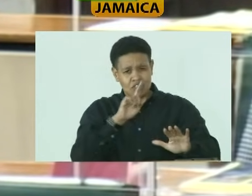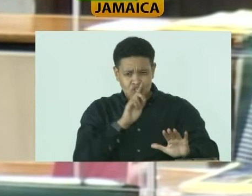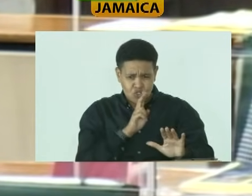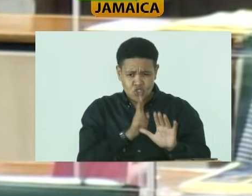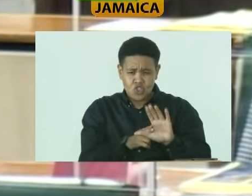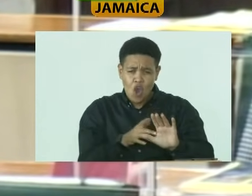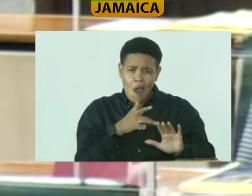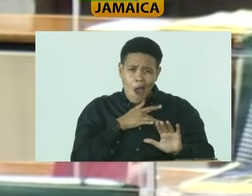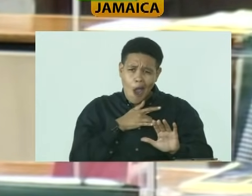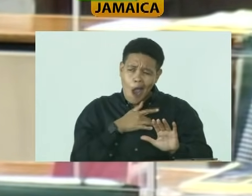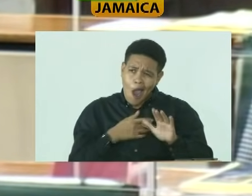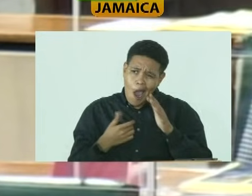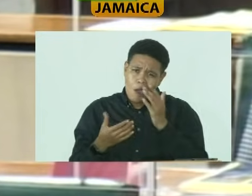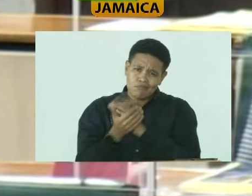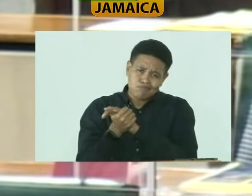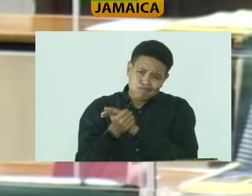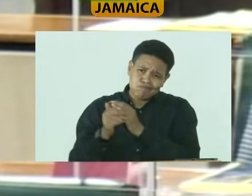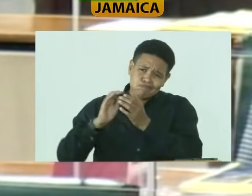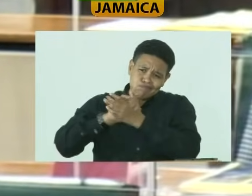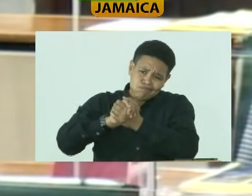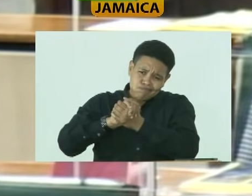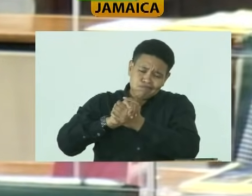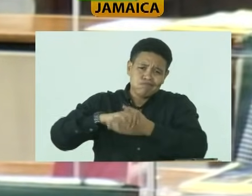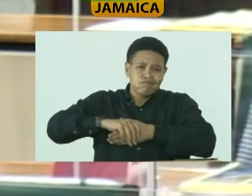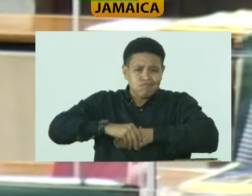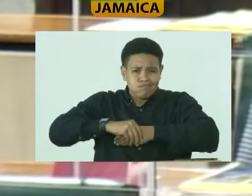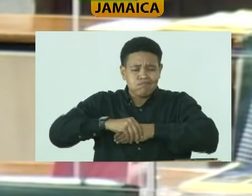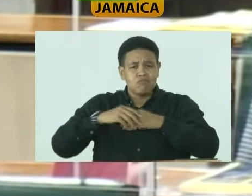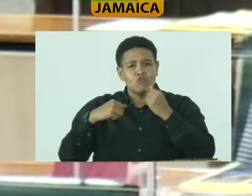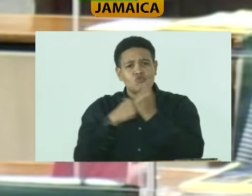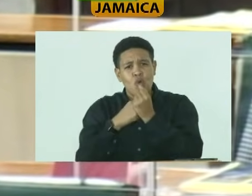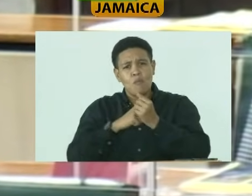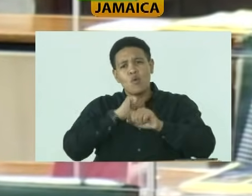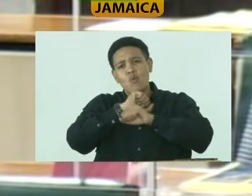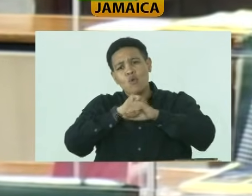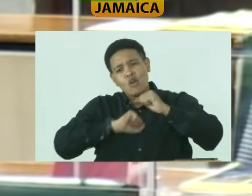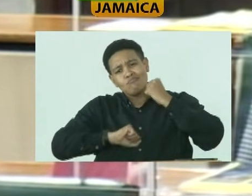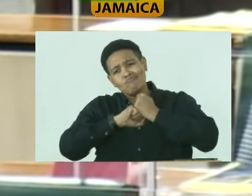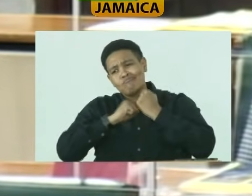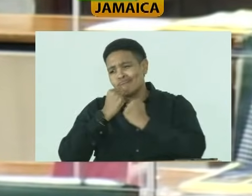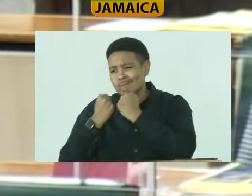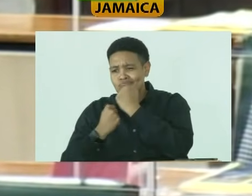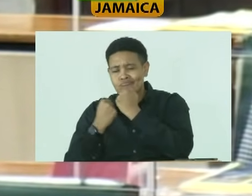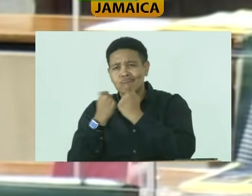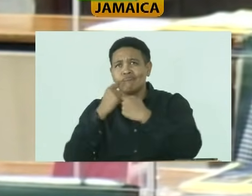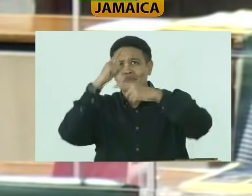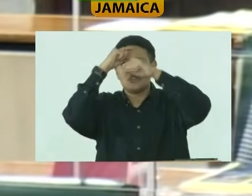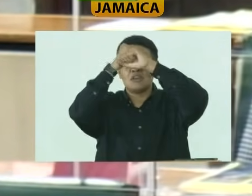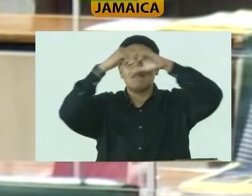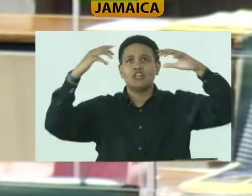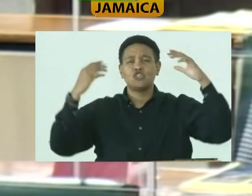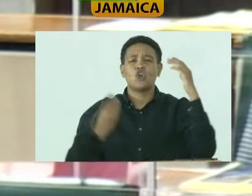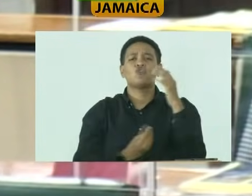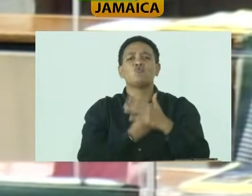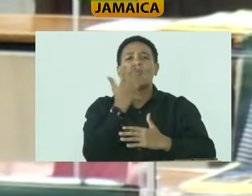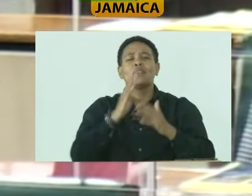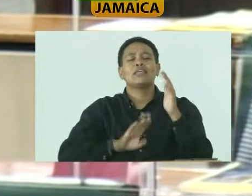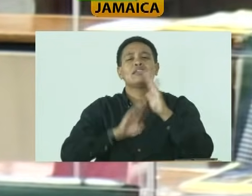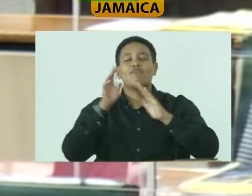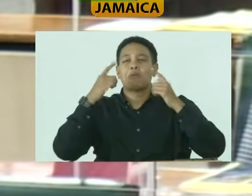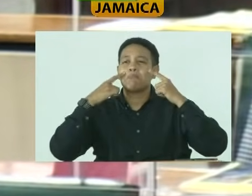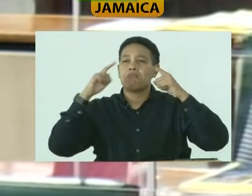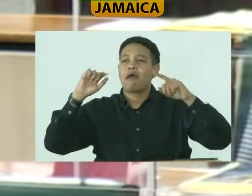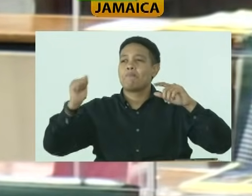join hearts and hands. Let us continue to work together to carry out the visions of growth, development,